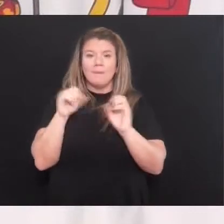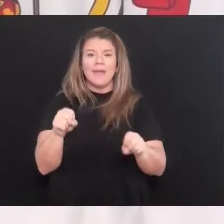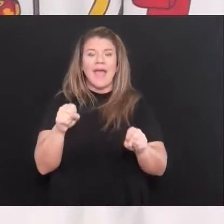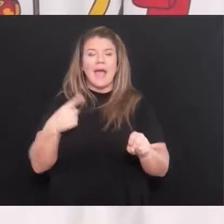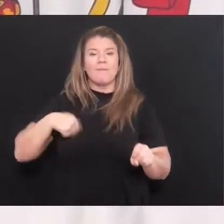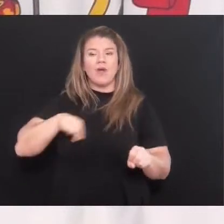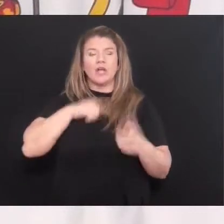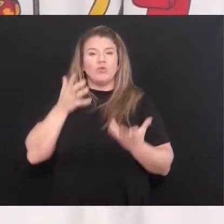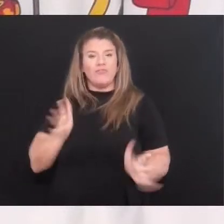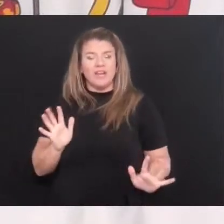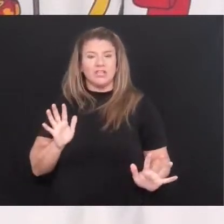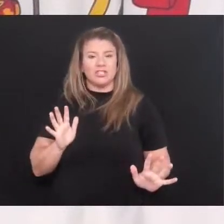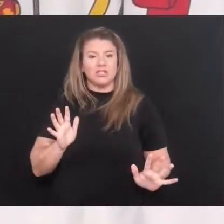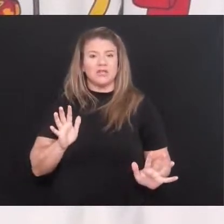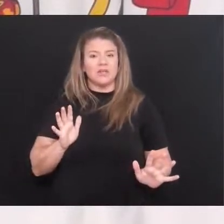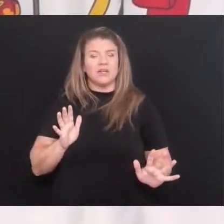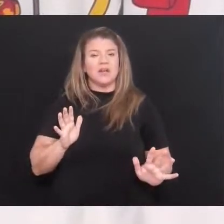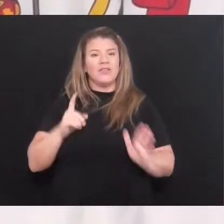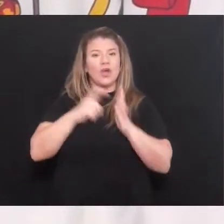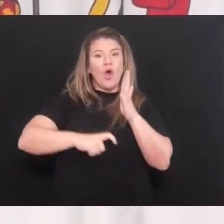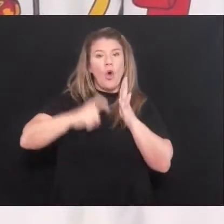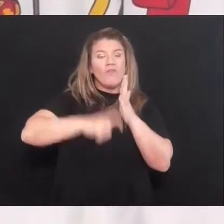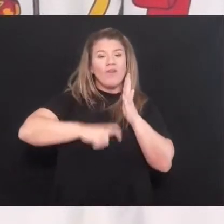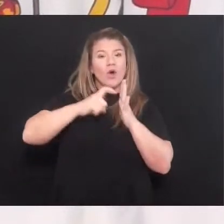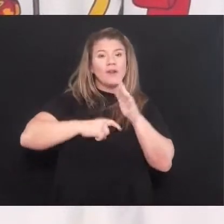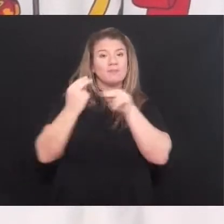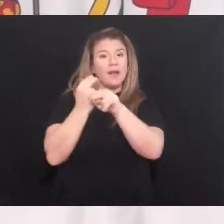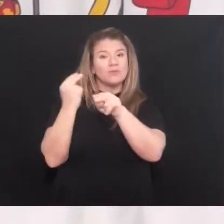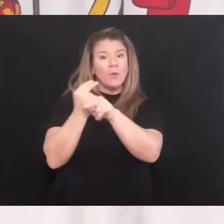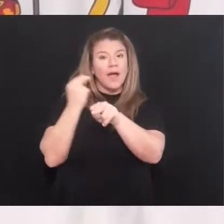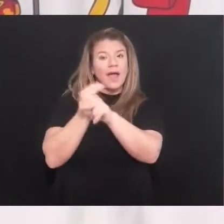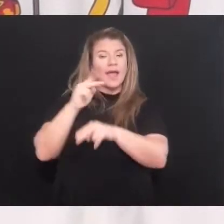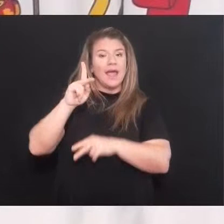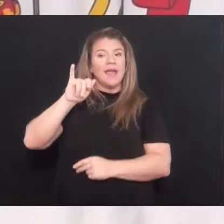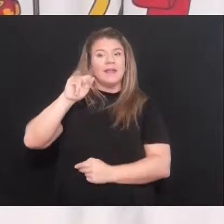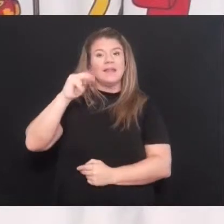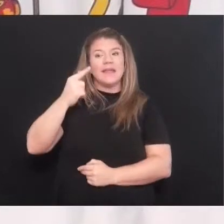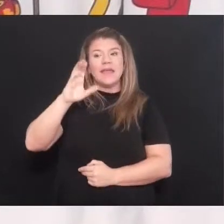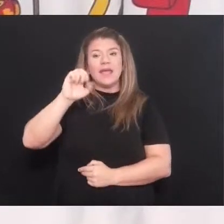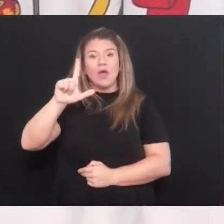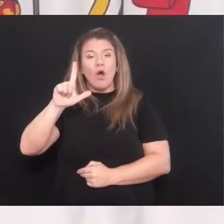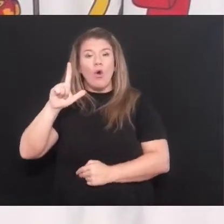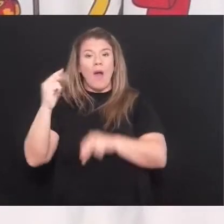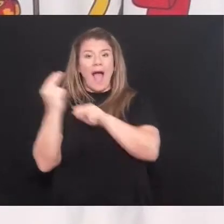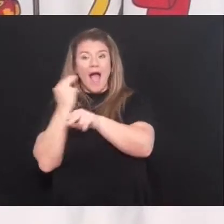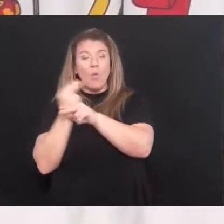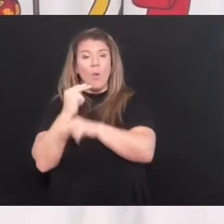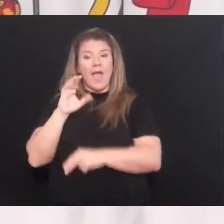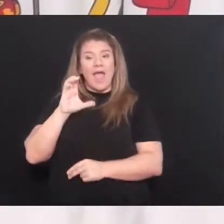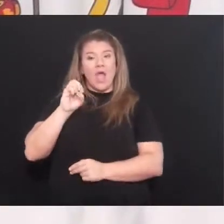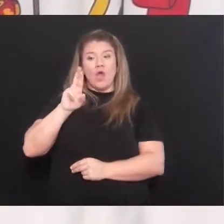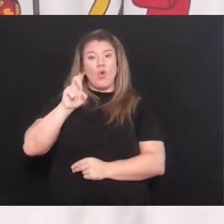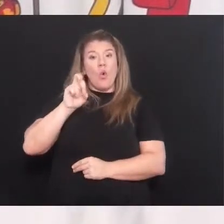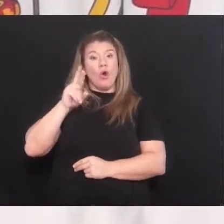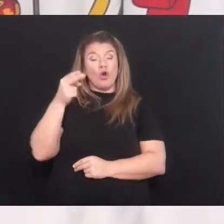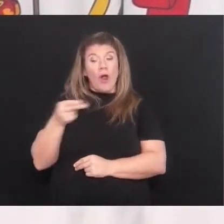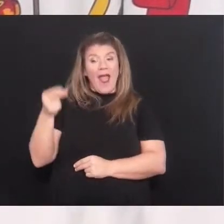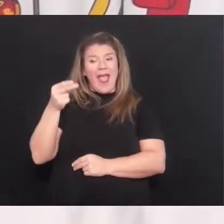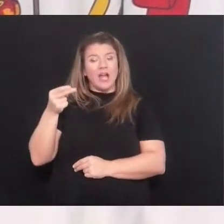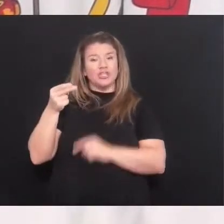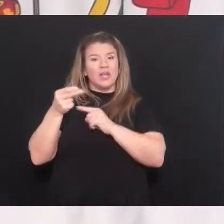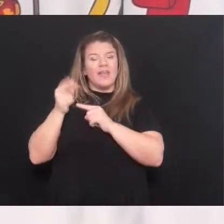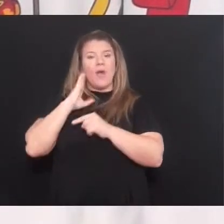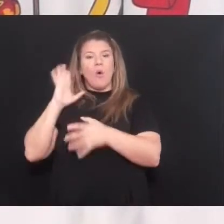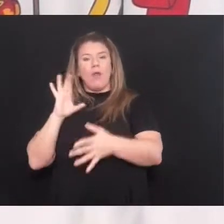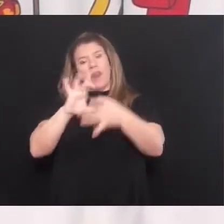to finish the Coalfield Expressway, the King Coal Highway, Corridor H, to link us absolutely